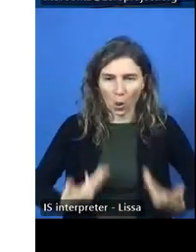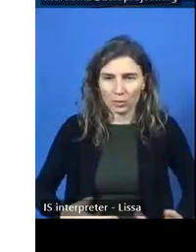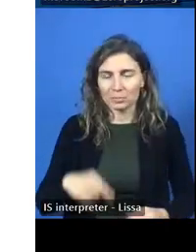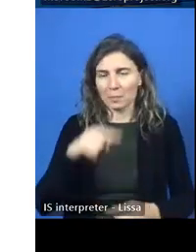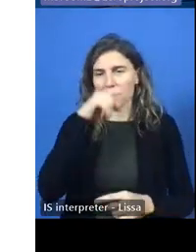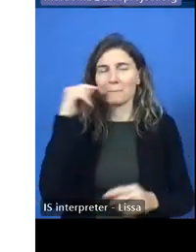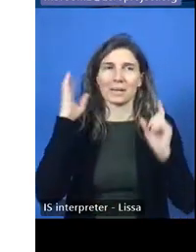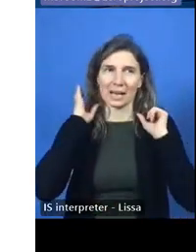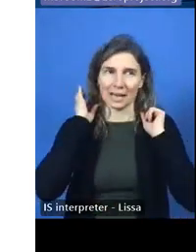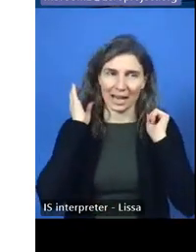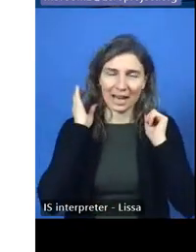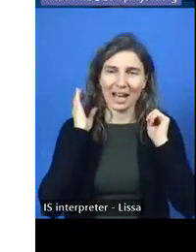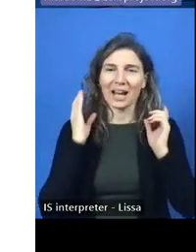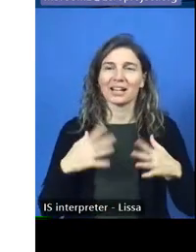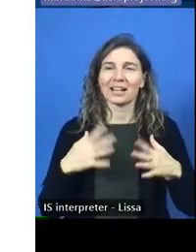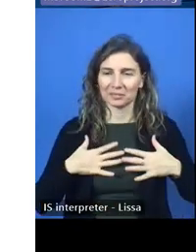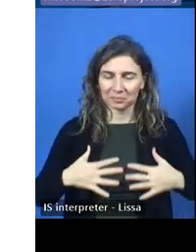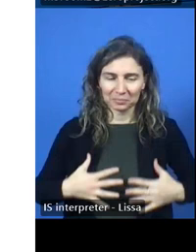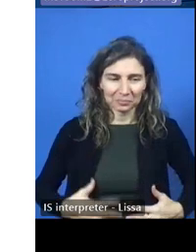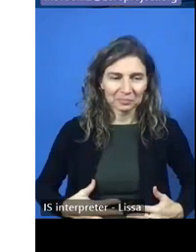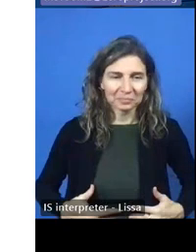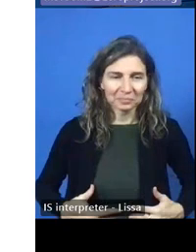Good afternoon, everyone.